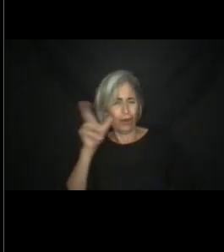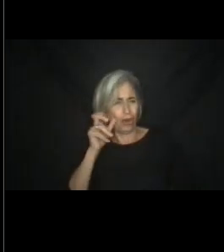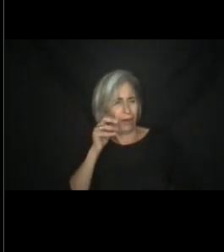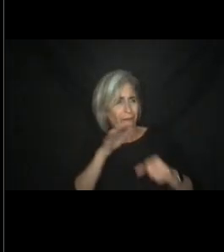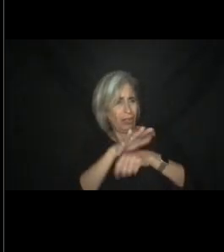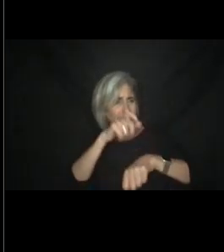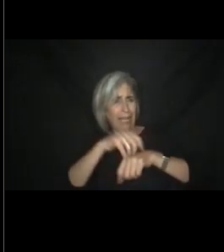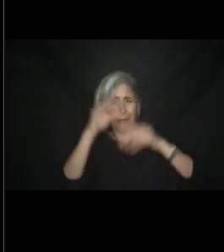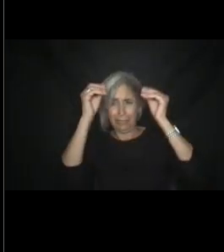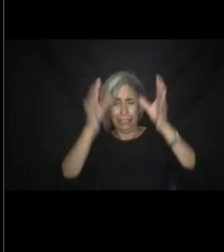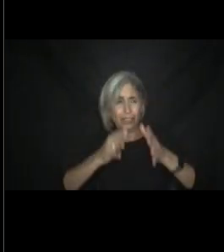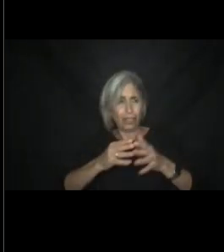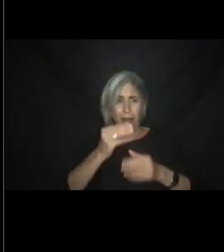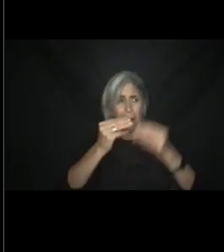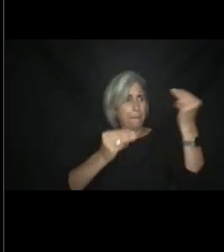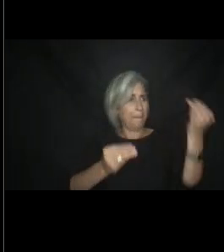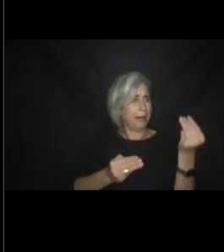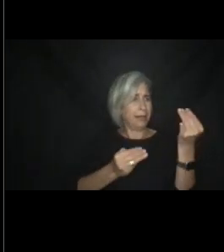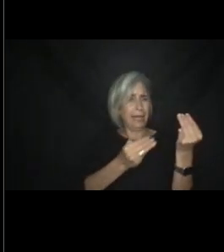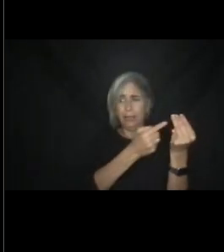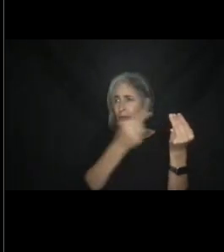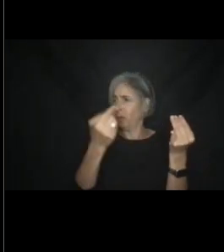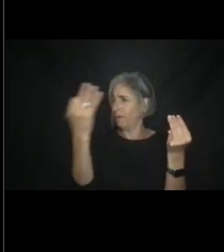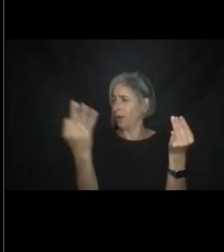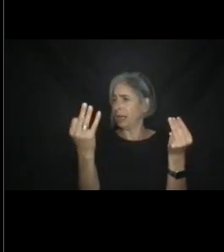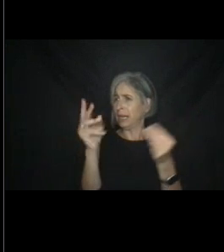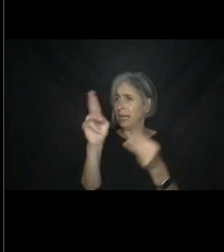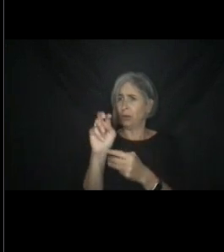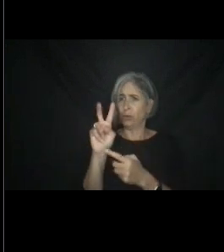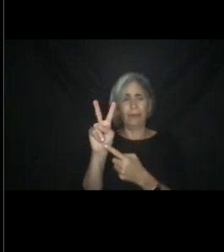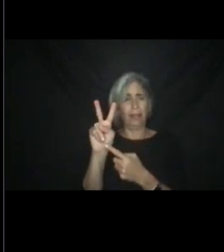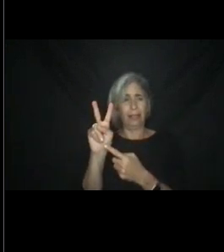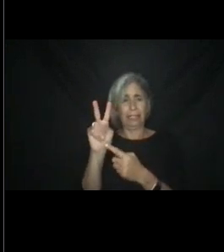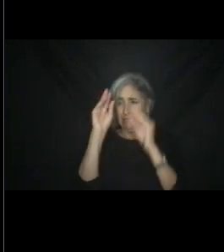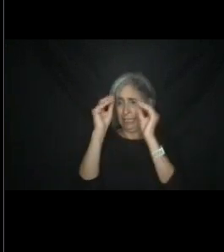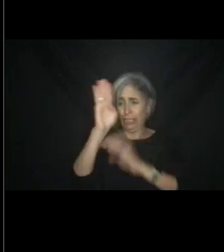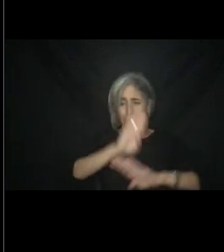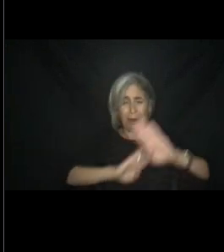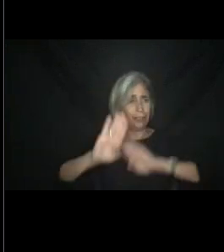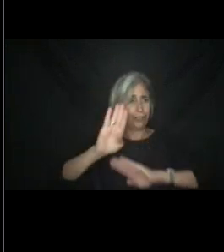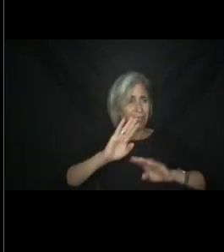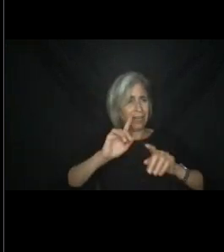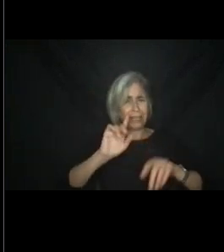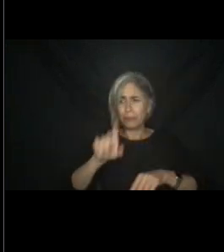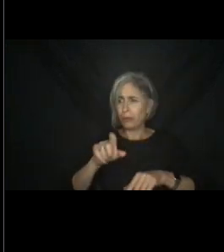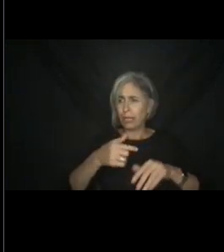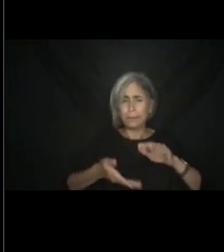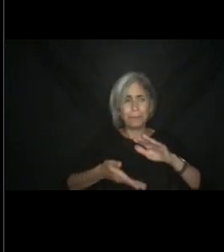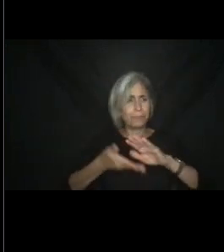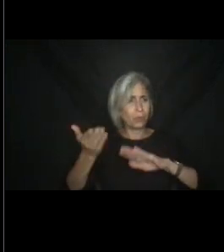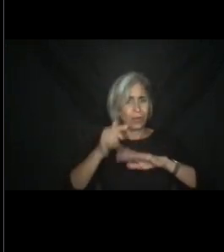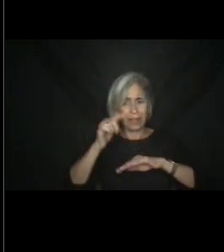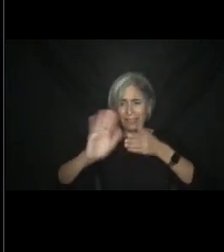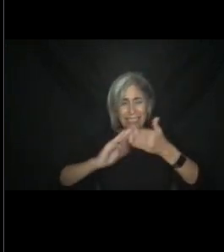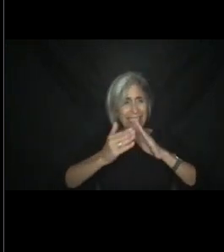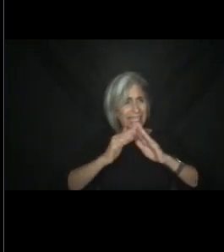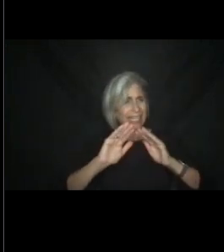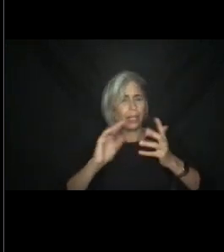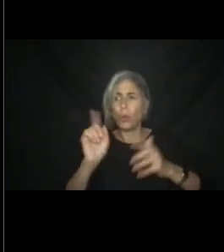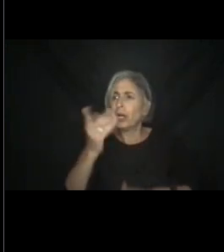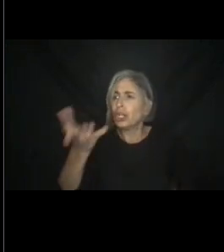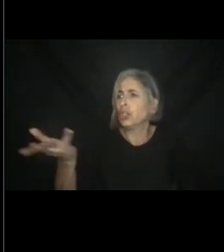full-time teacher Monday to Friday up in Riviera Beach teaching biology, and supposedly you're running a city. Where